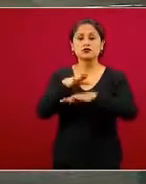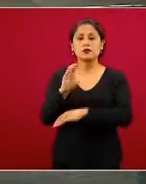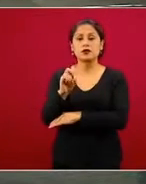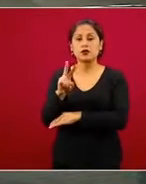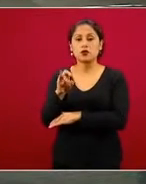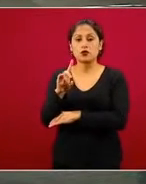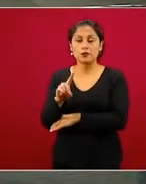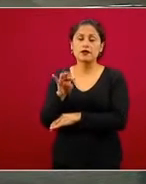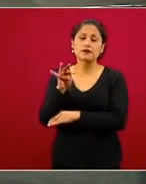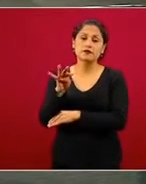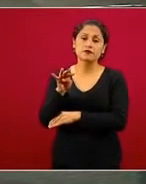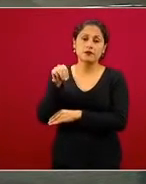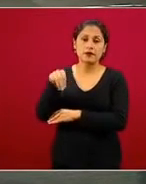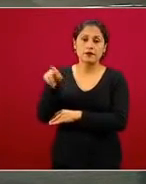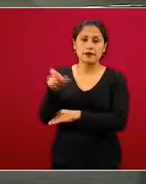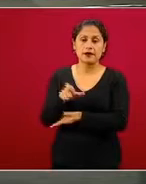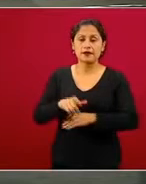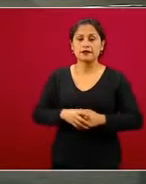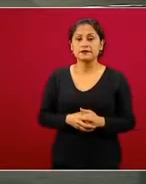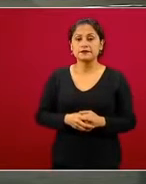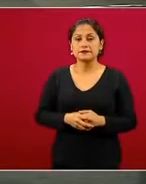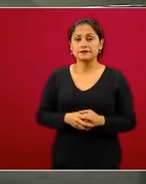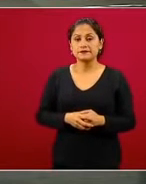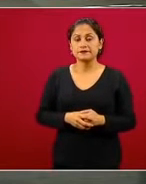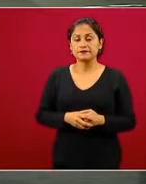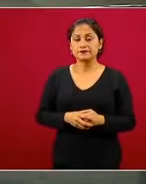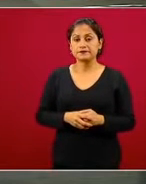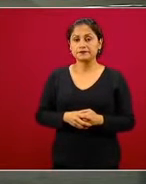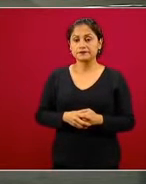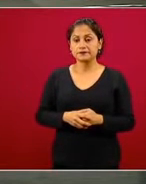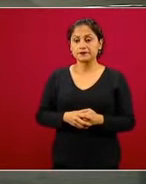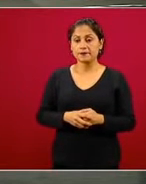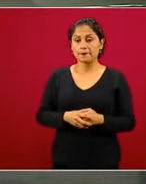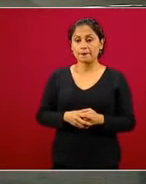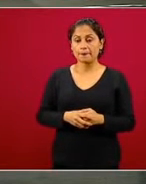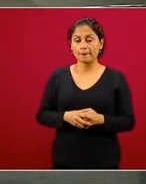1% are pregnant women.